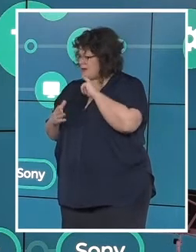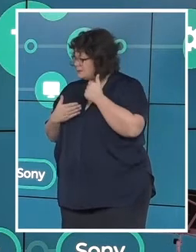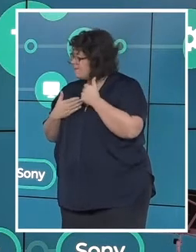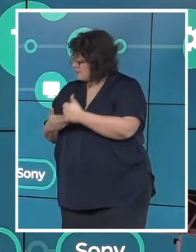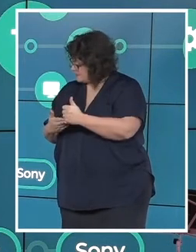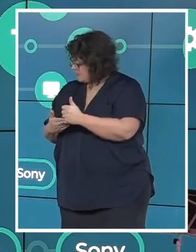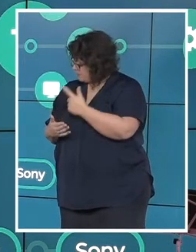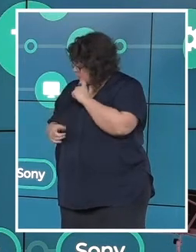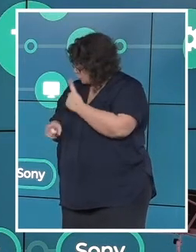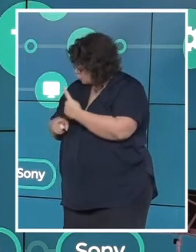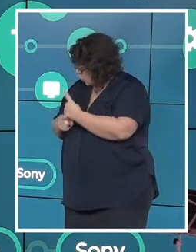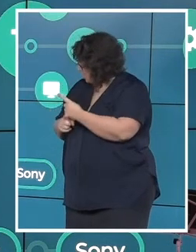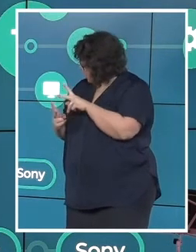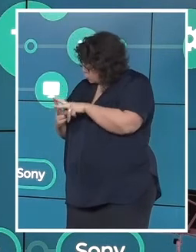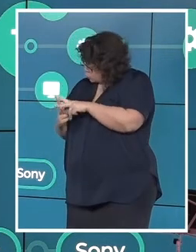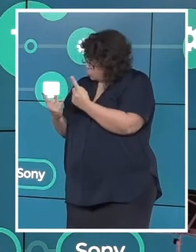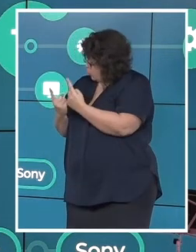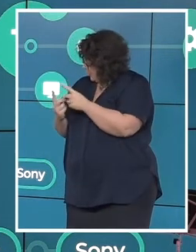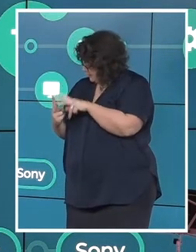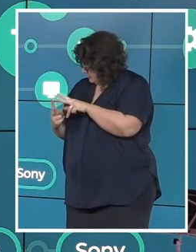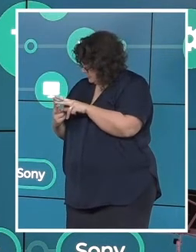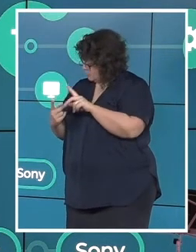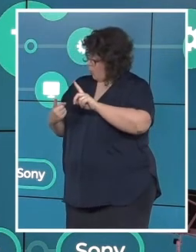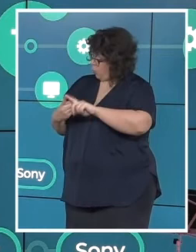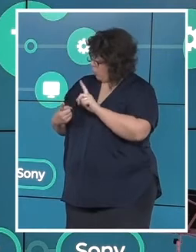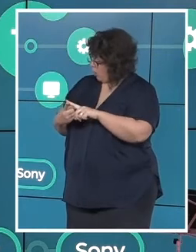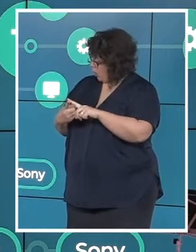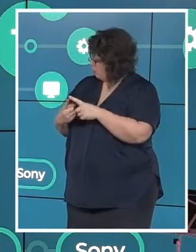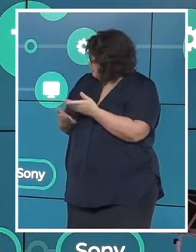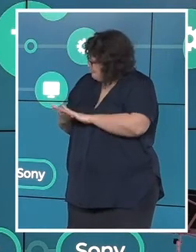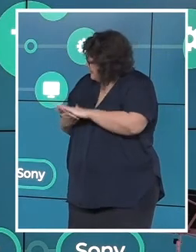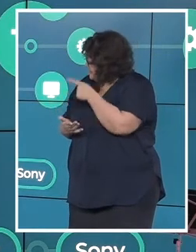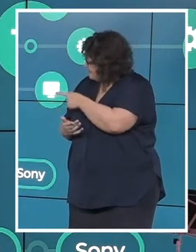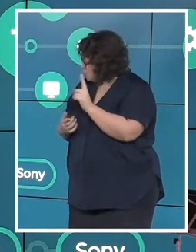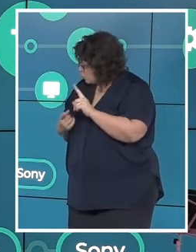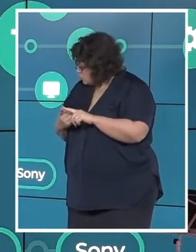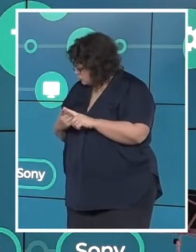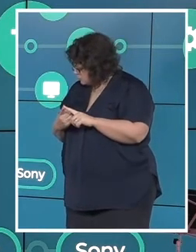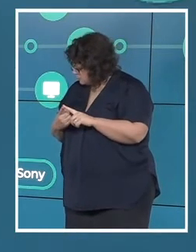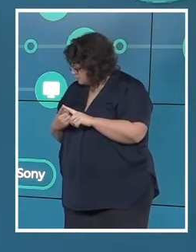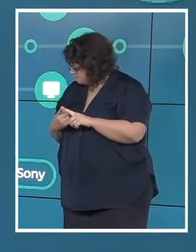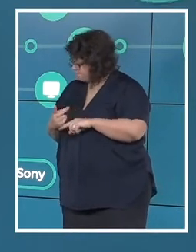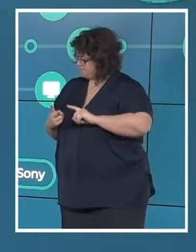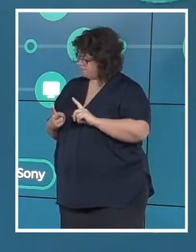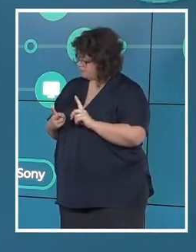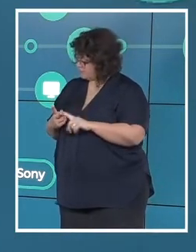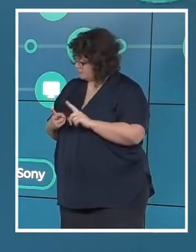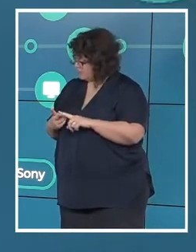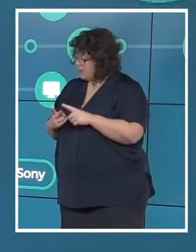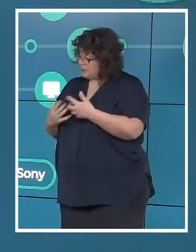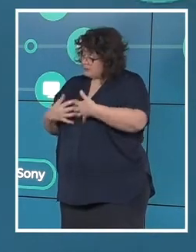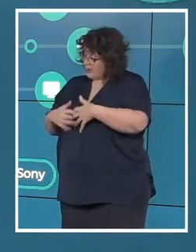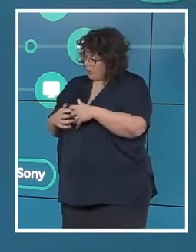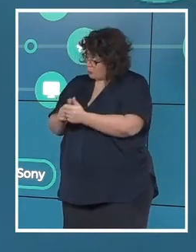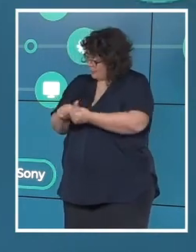for you? But also, as a technology company, what should we expect from Lenovo, and what